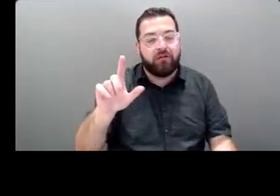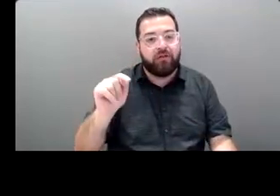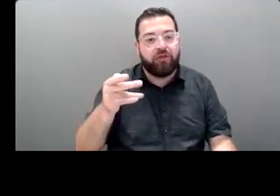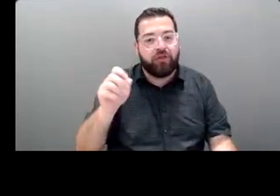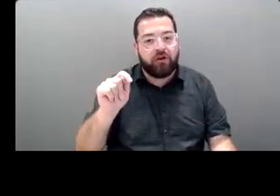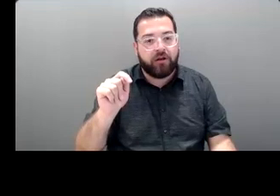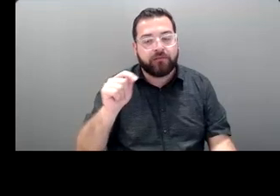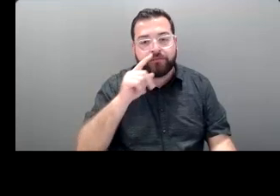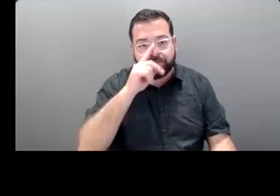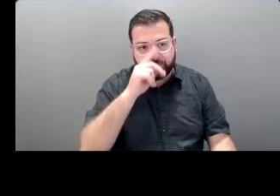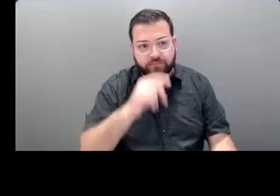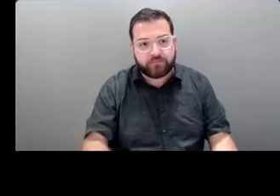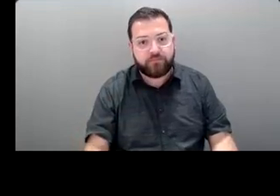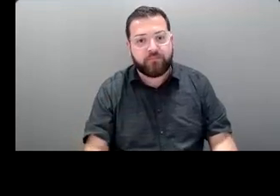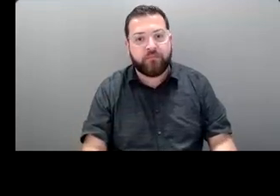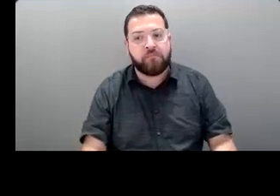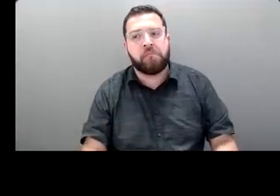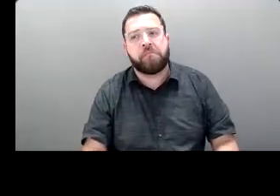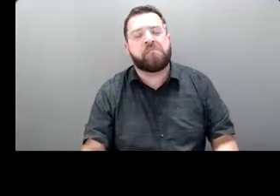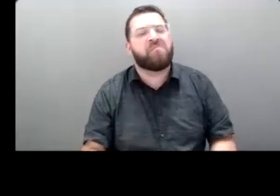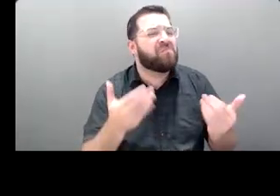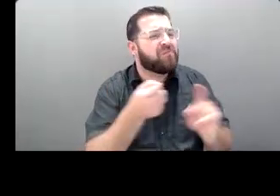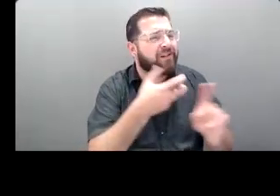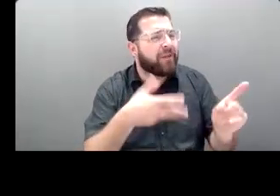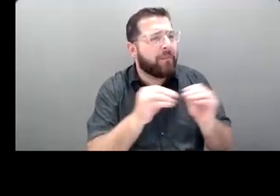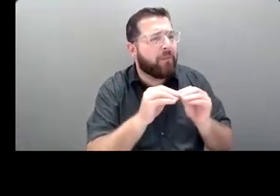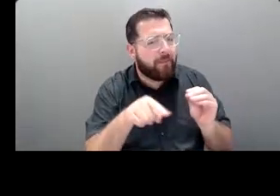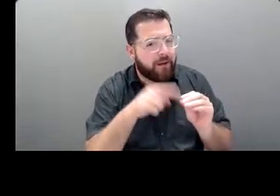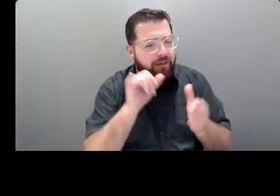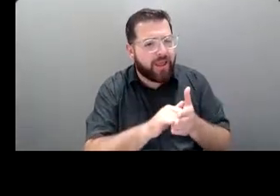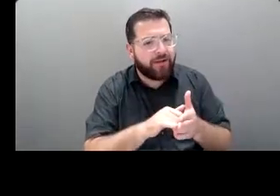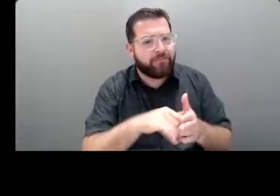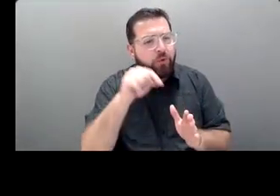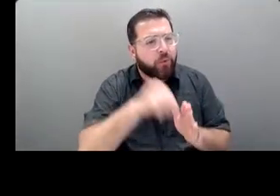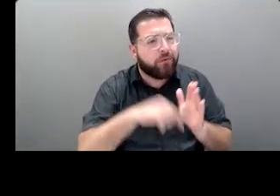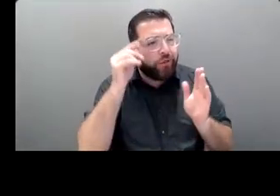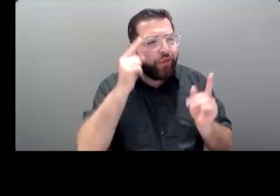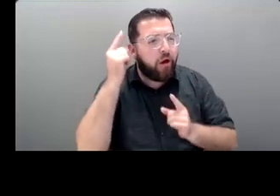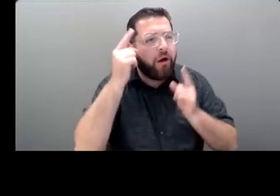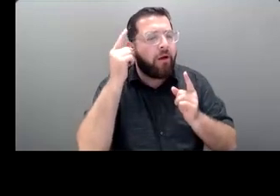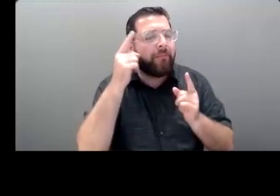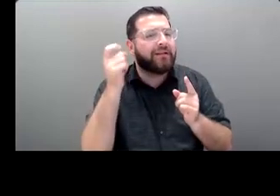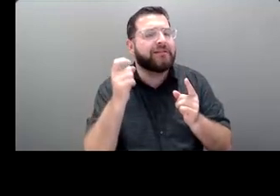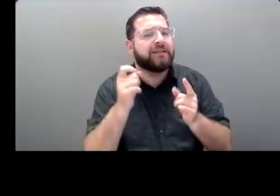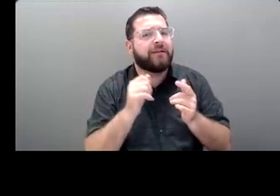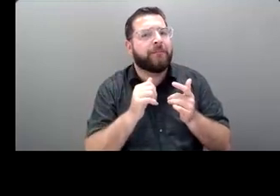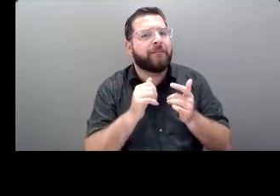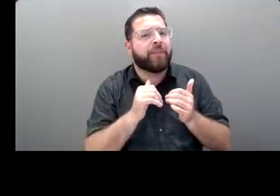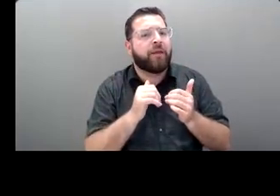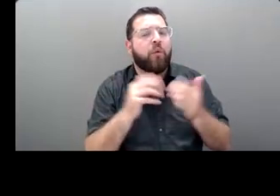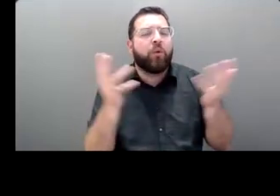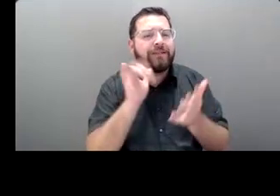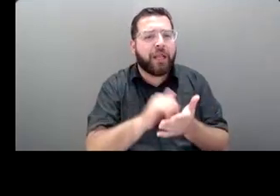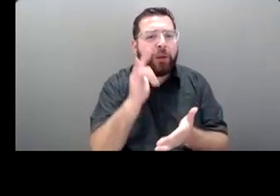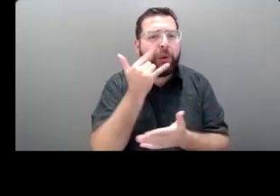How would we say more about that? Because what is that? How does that manifest itself as